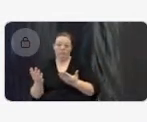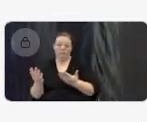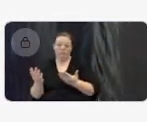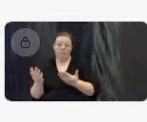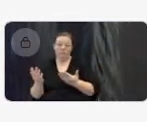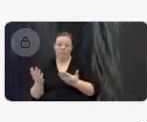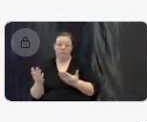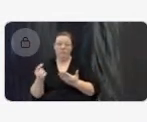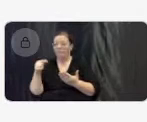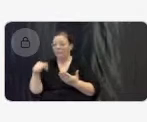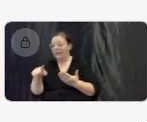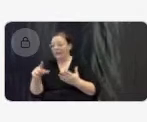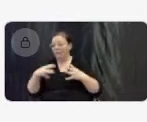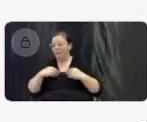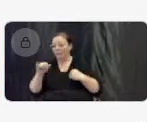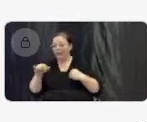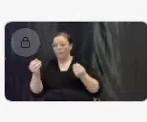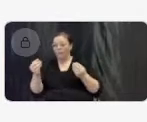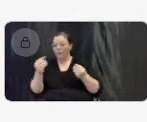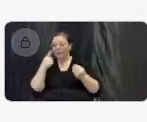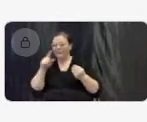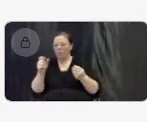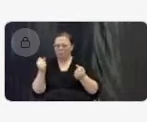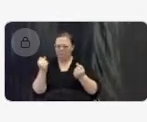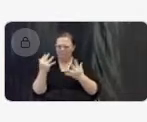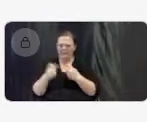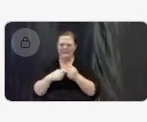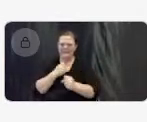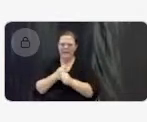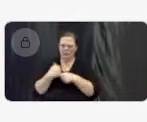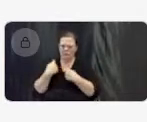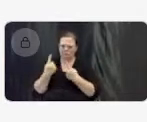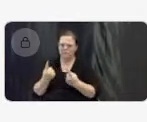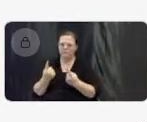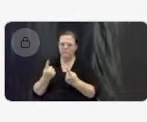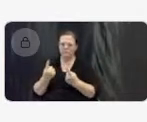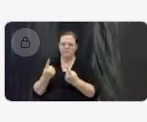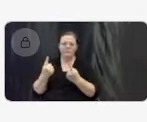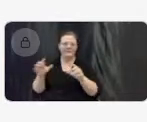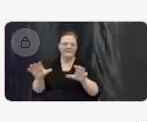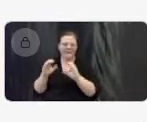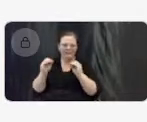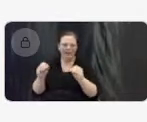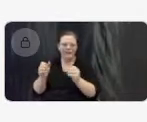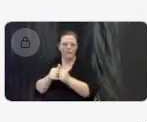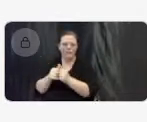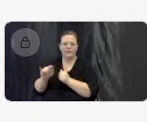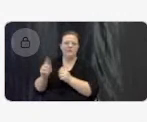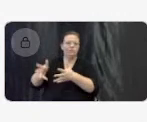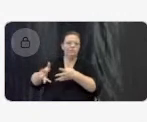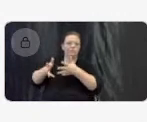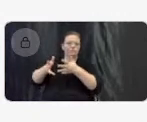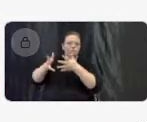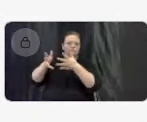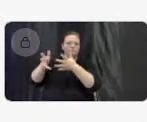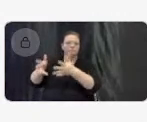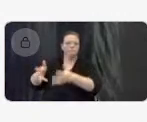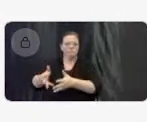They've owned that property for decades and done nothing with it. It sits and it's still